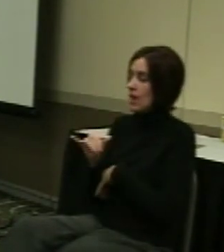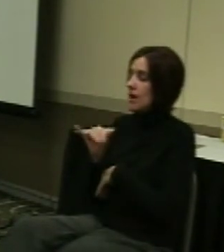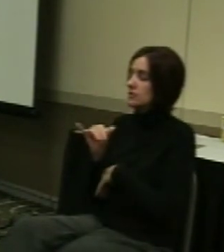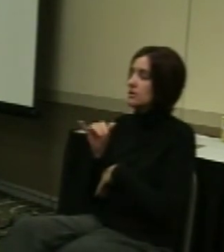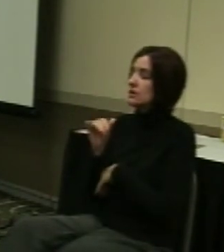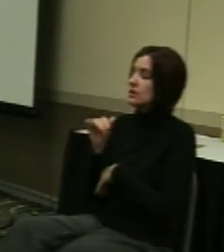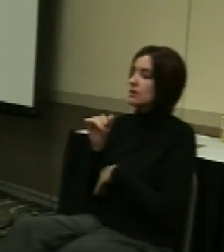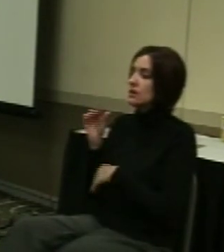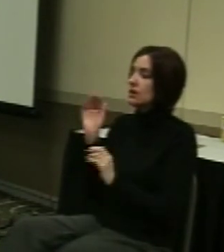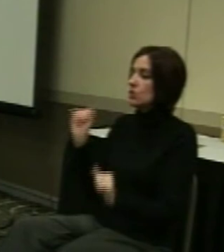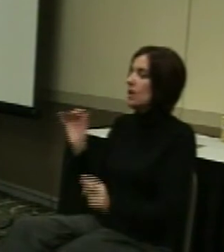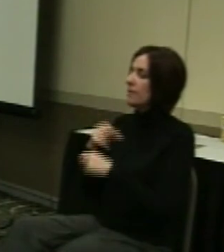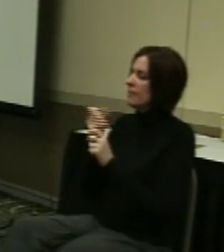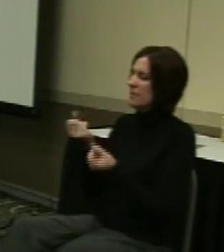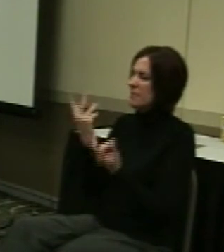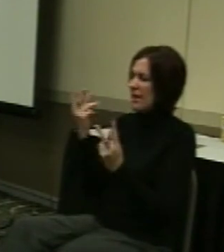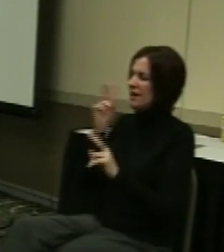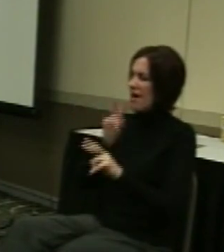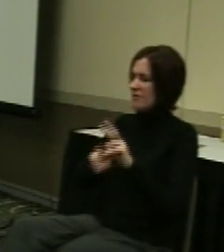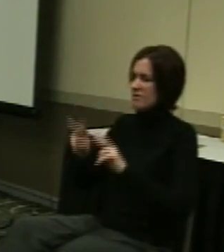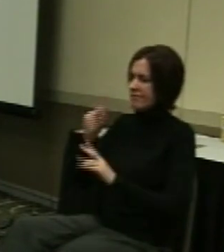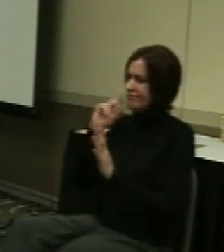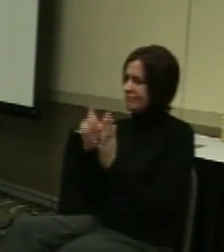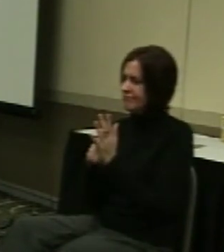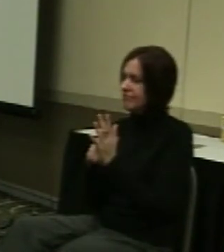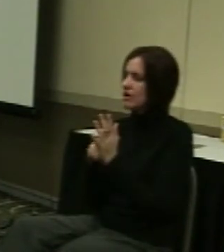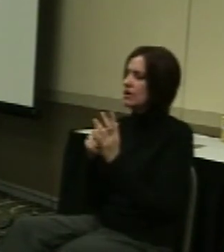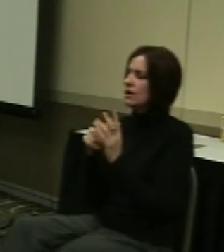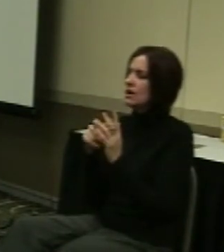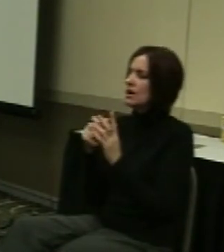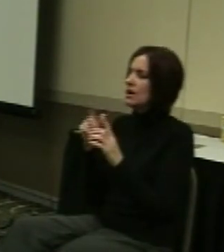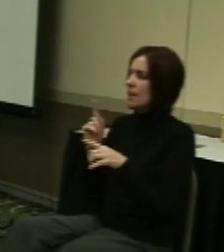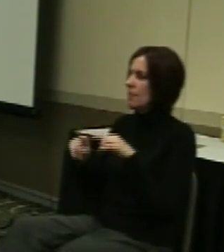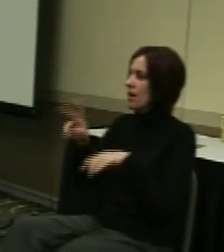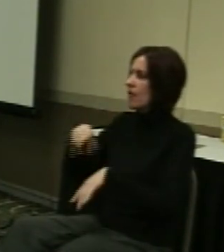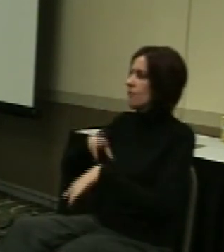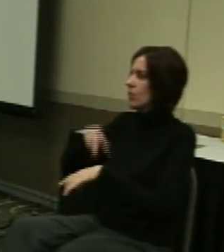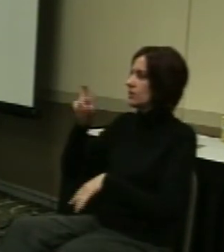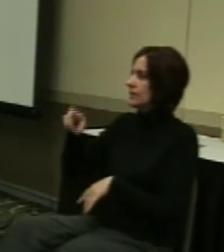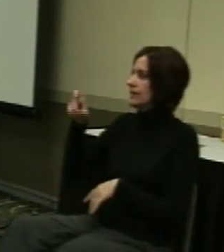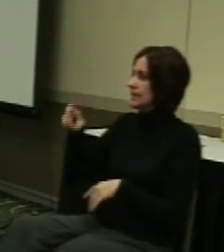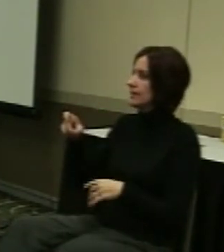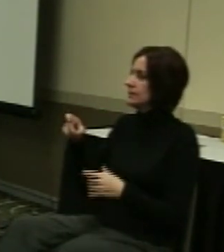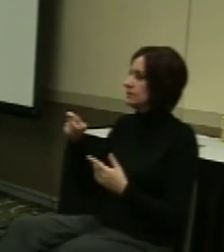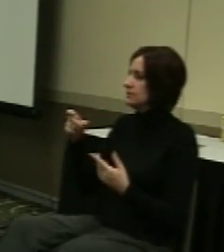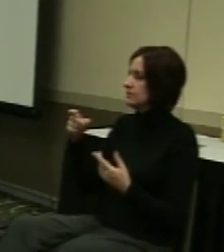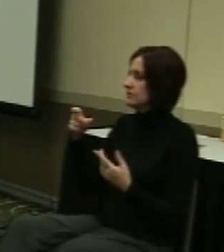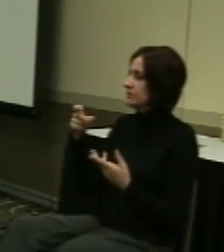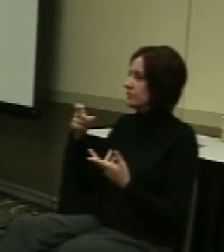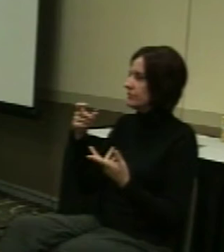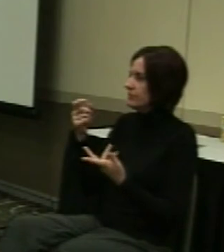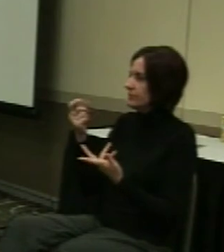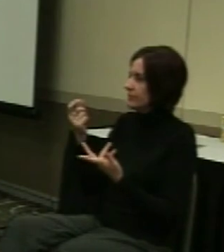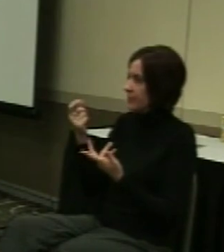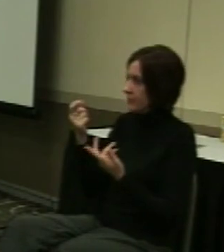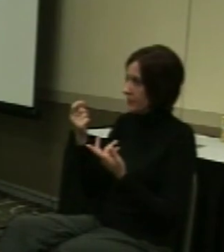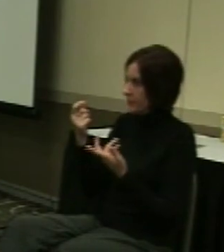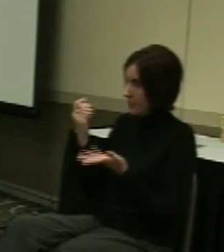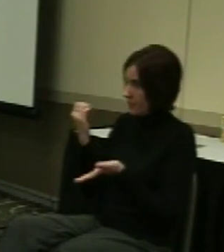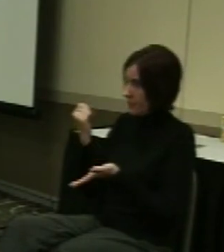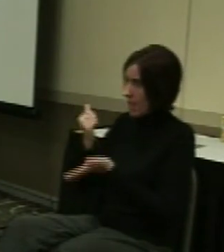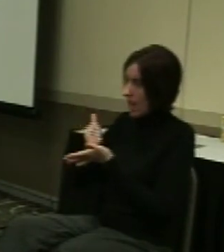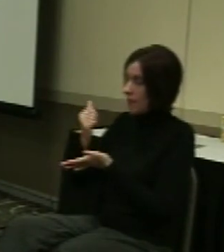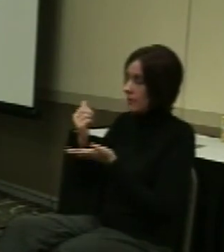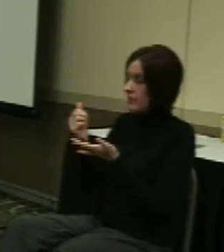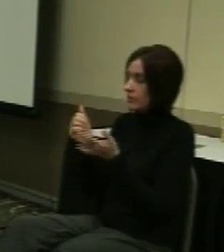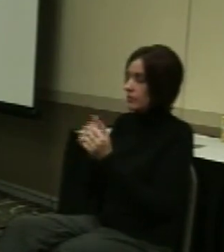could make many observations, but of course we need to have help with making